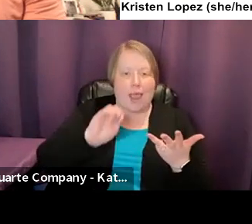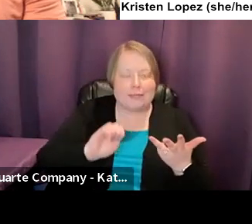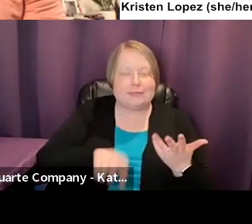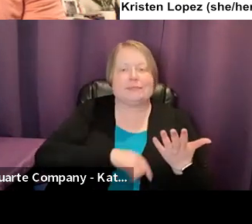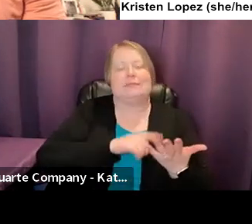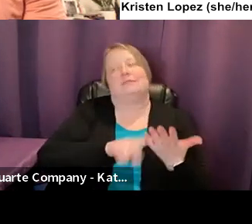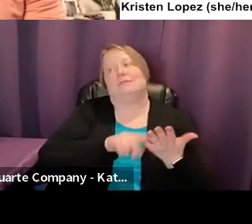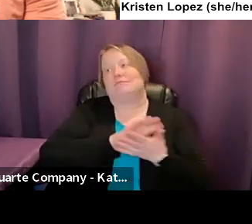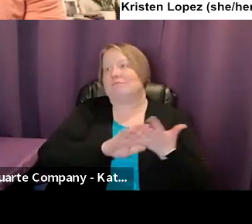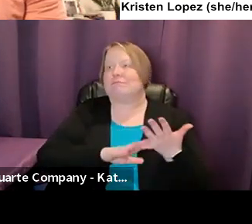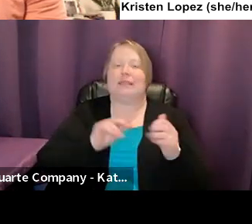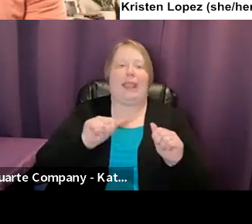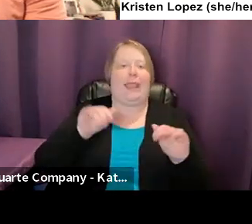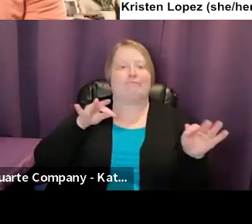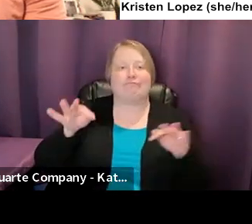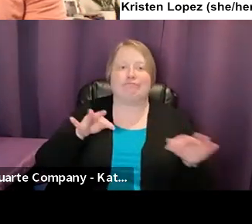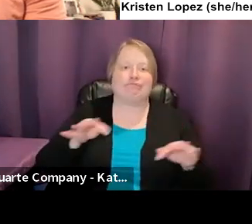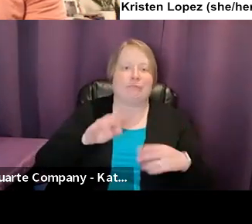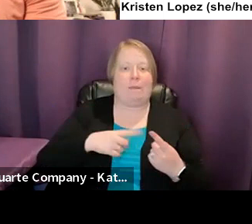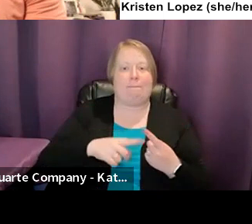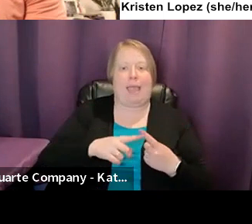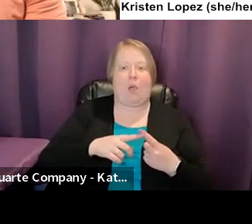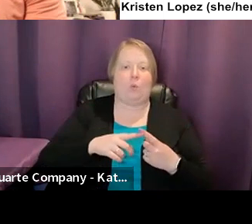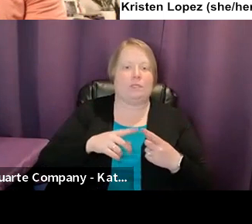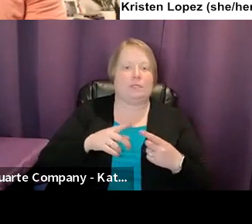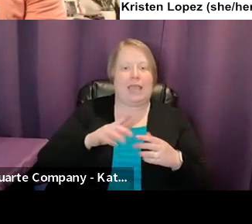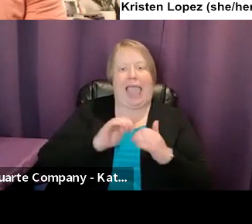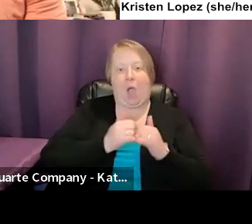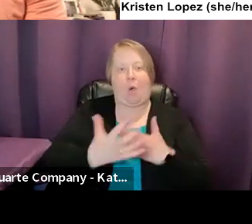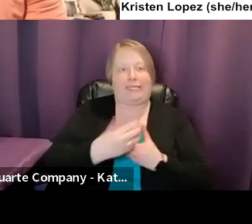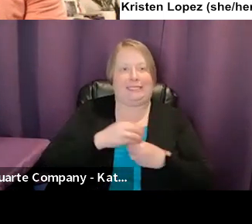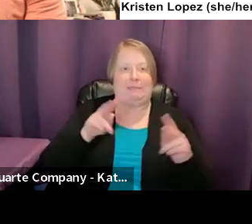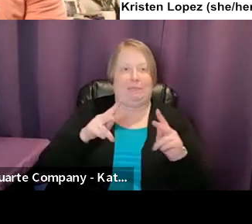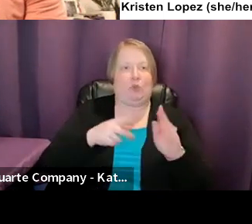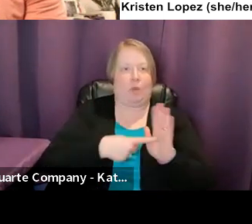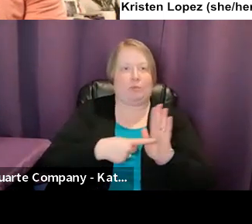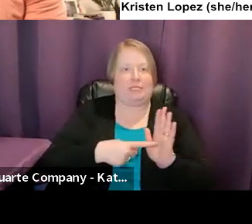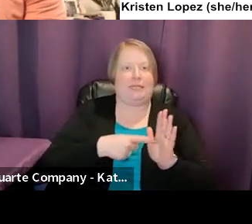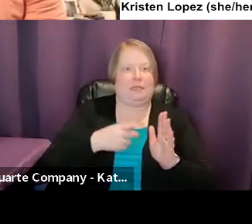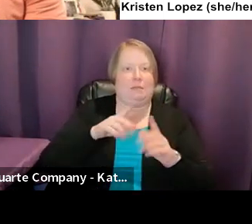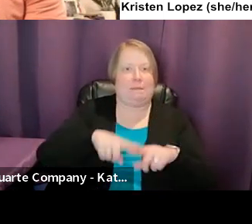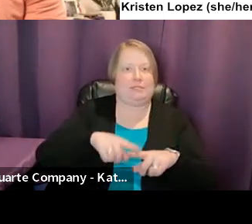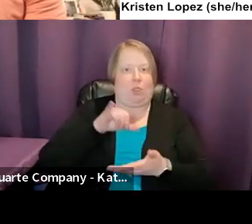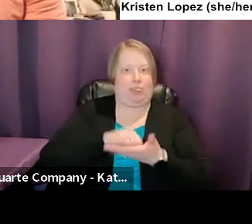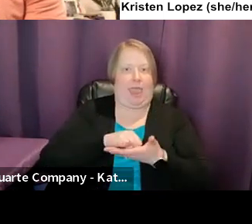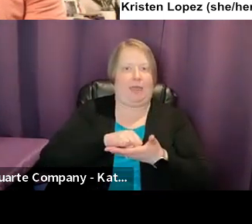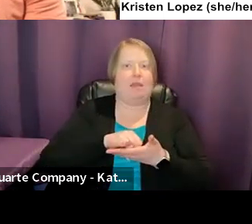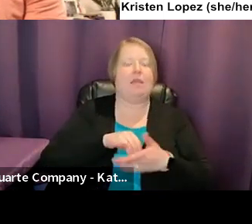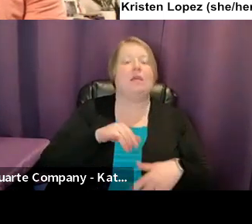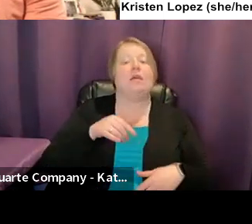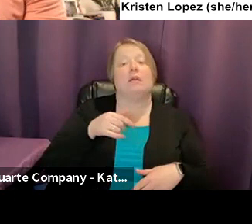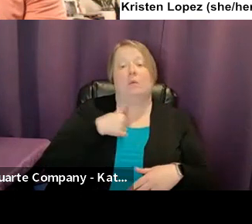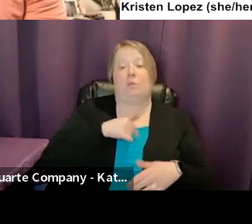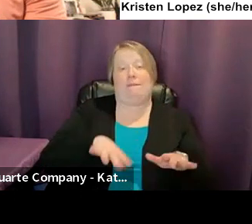you everything about how autistic people are represented by that. what we